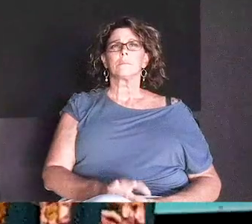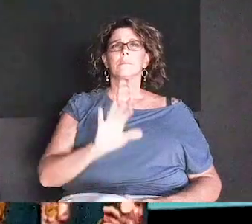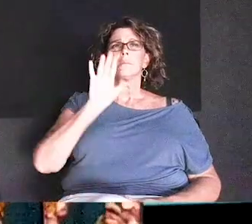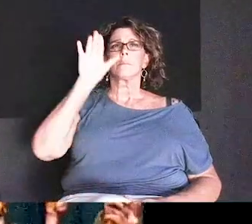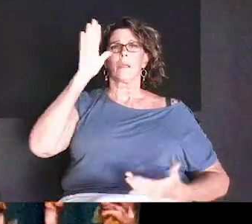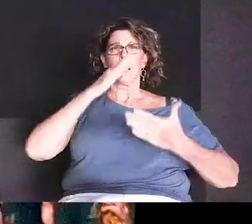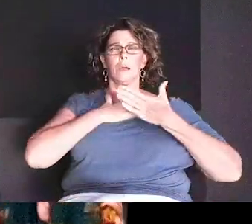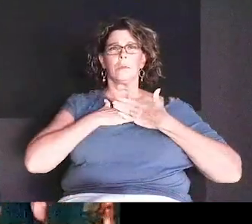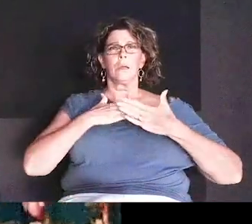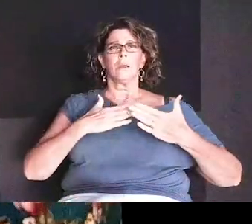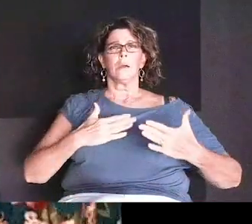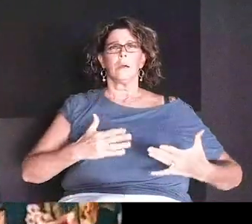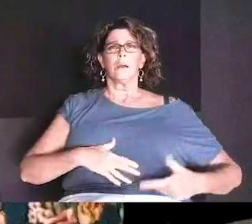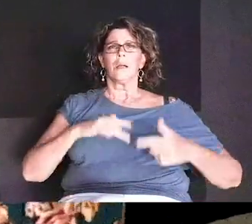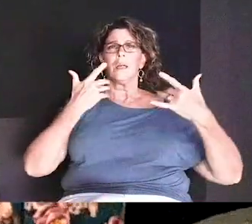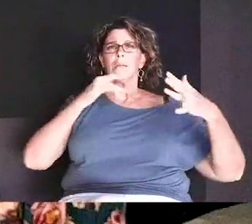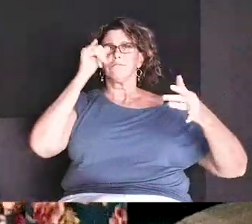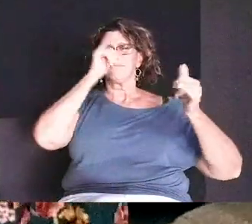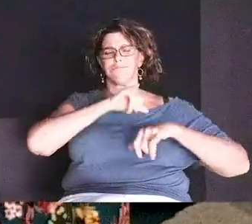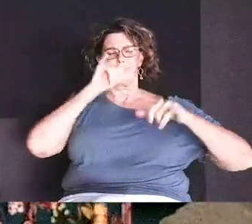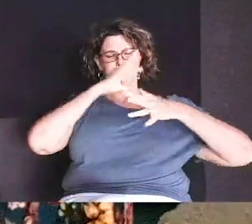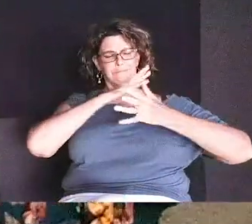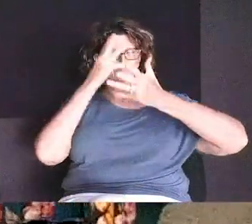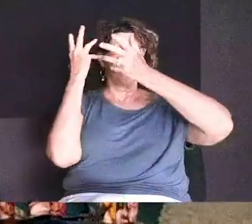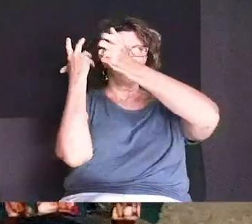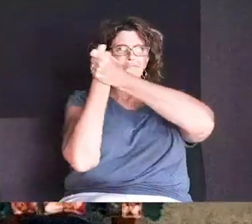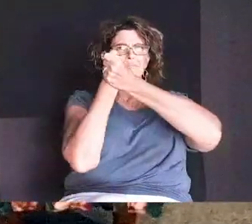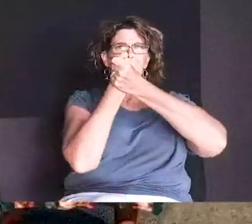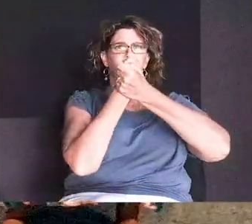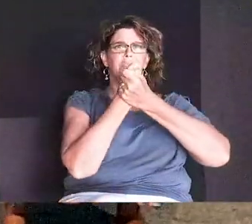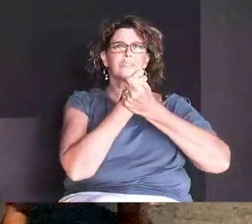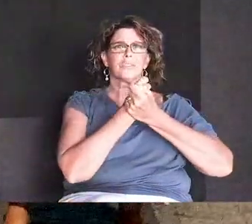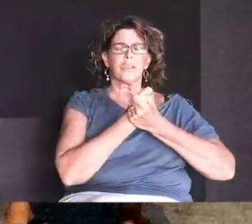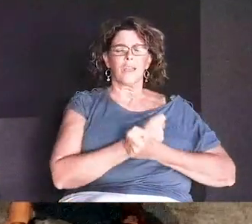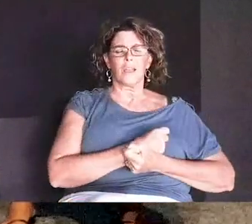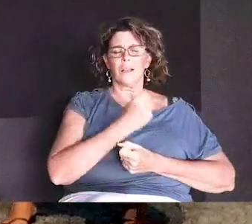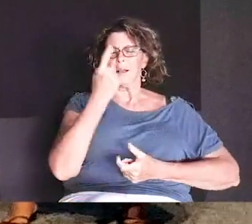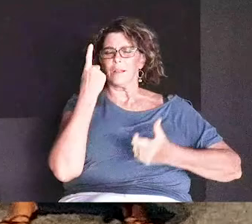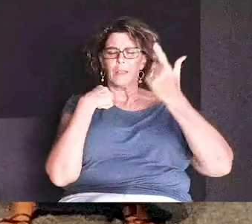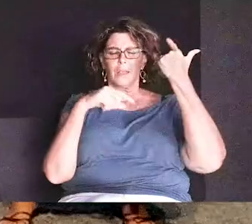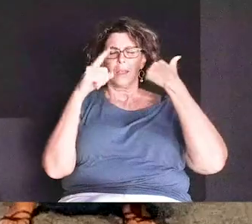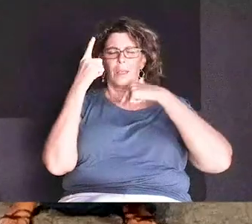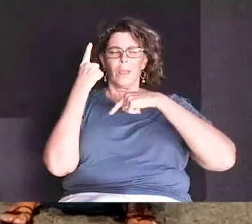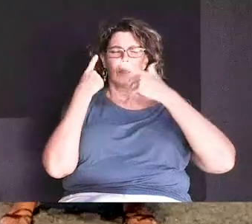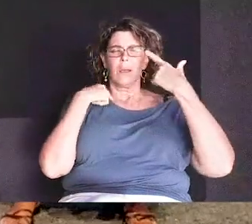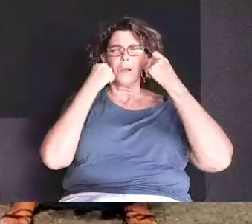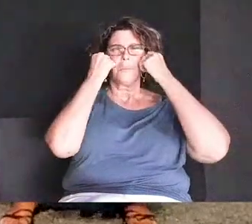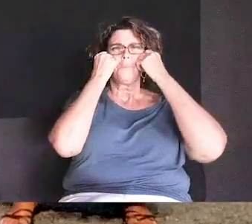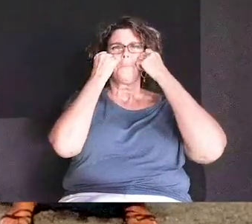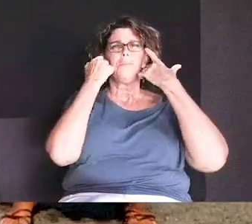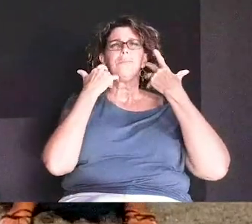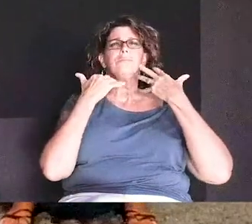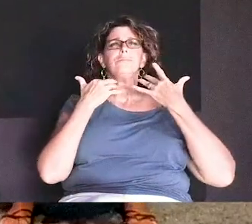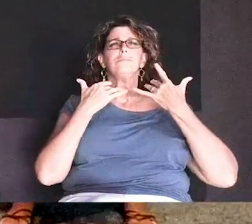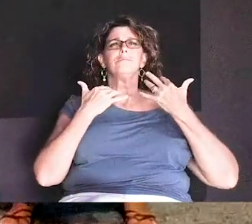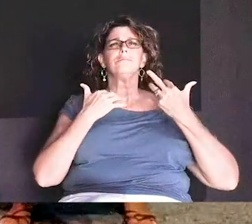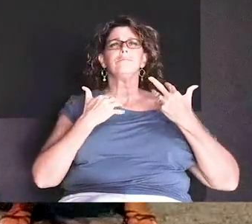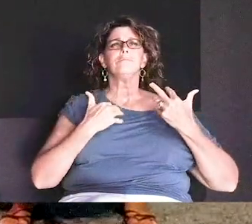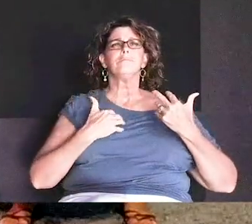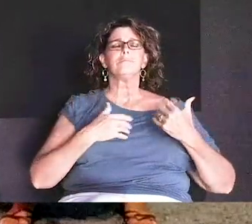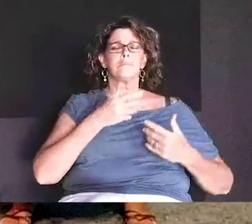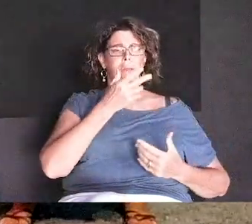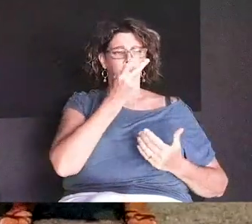His body bound and drenched in tears, they laid